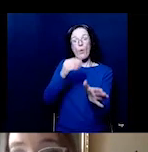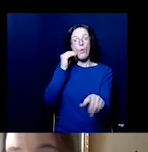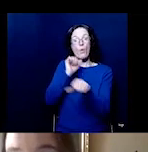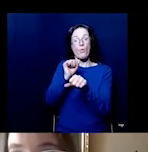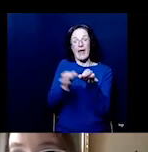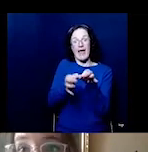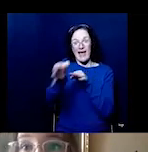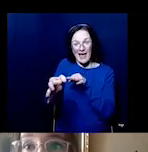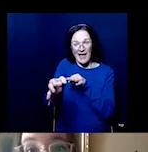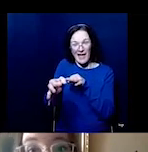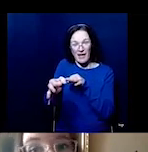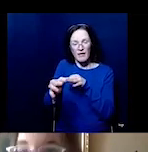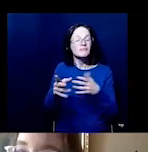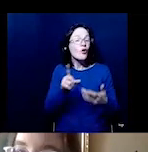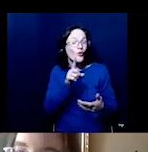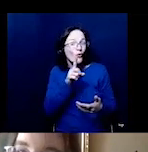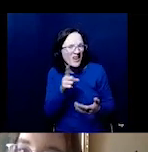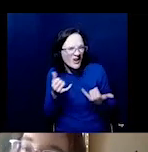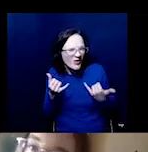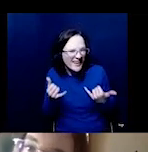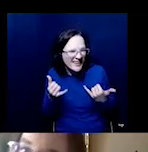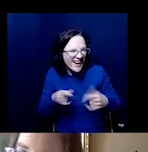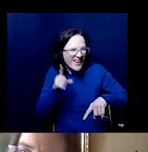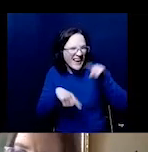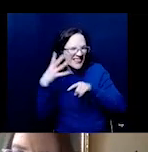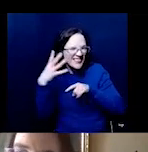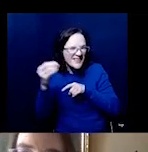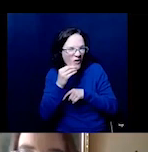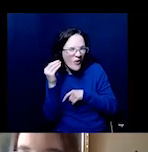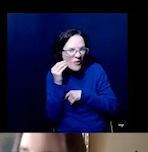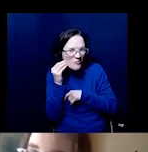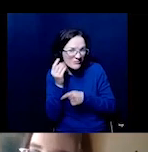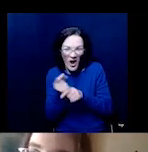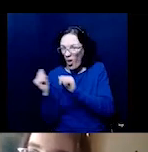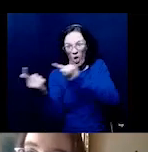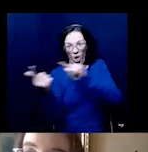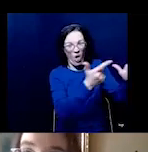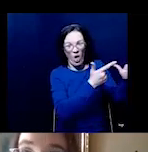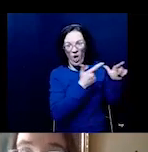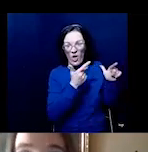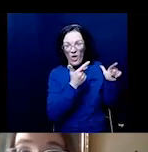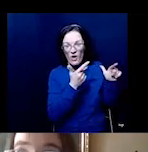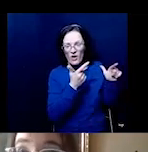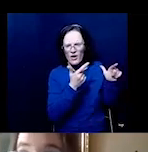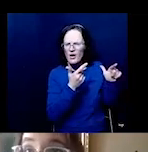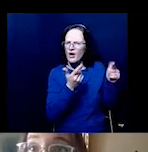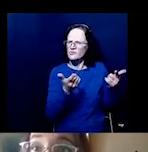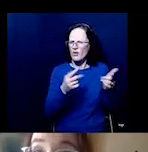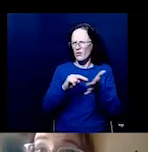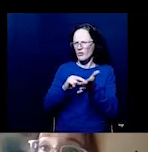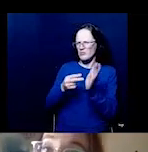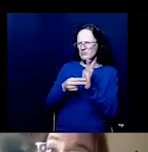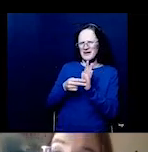leaving our homes. So why is it a big deal when somebody with a disability asks those accommodations when it all the time happens